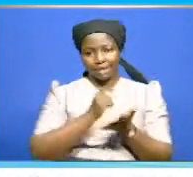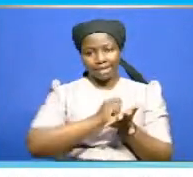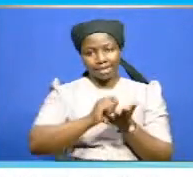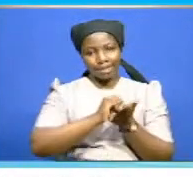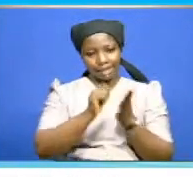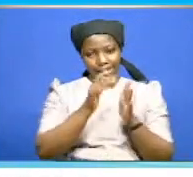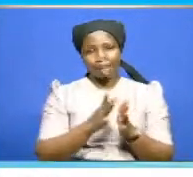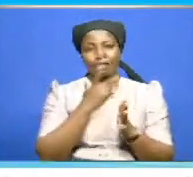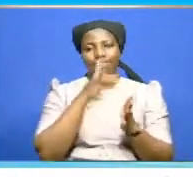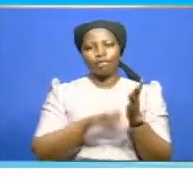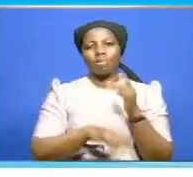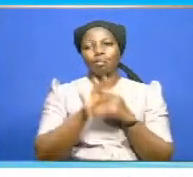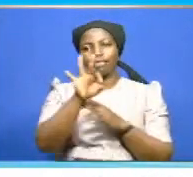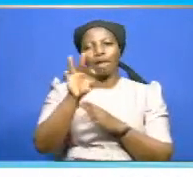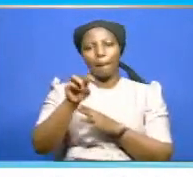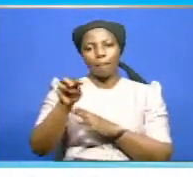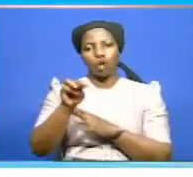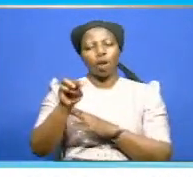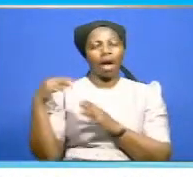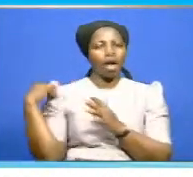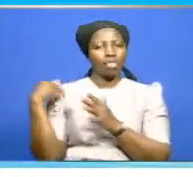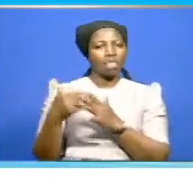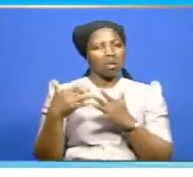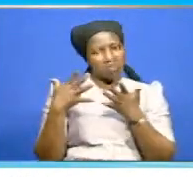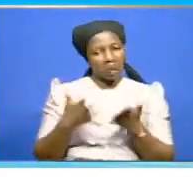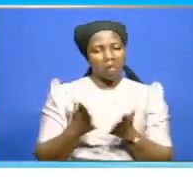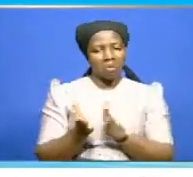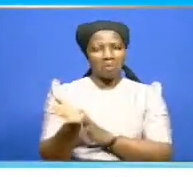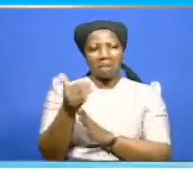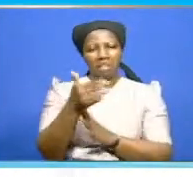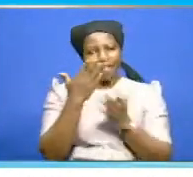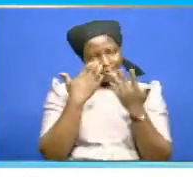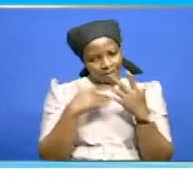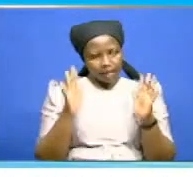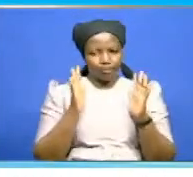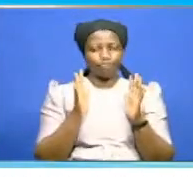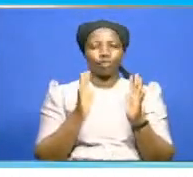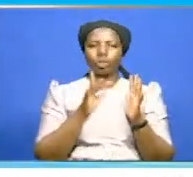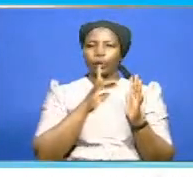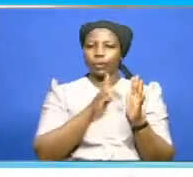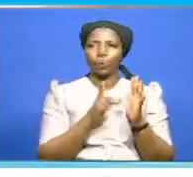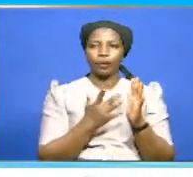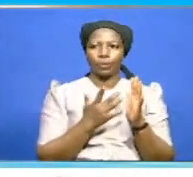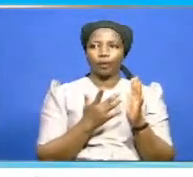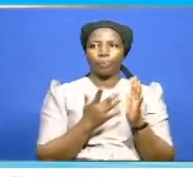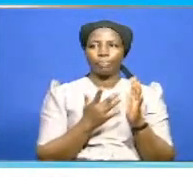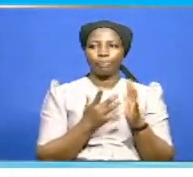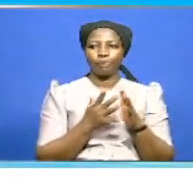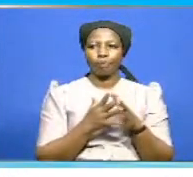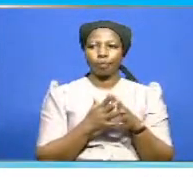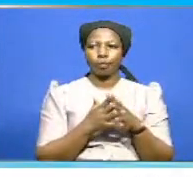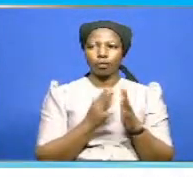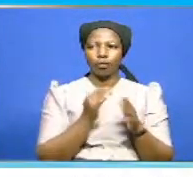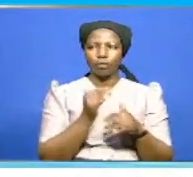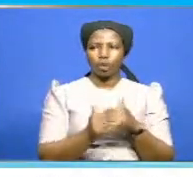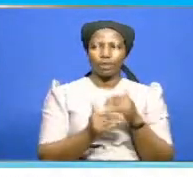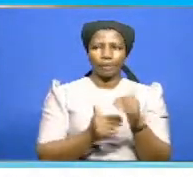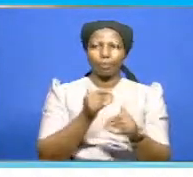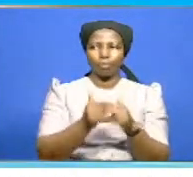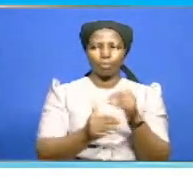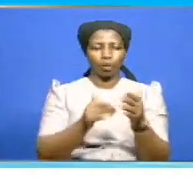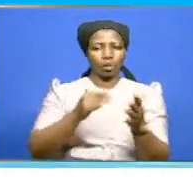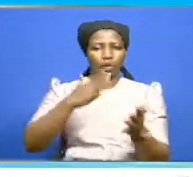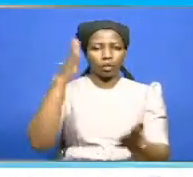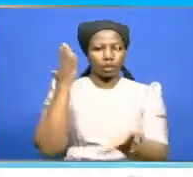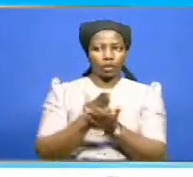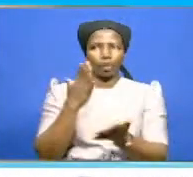3 million signatures have so far been collected. And so the process of